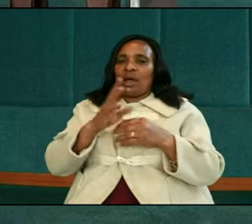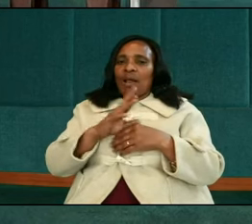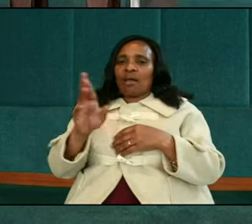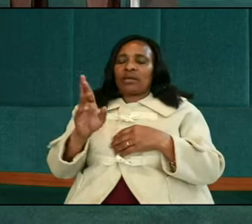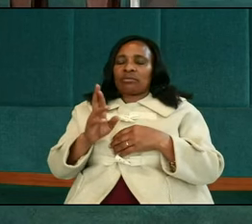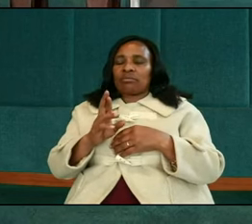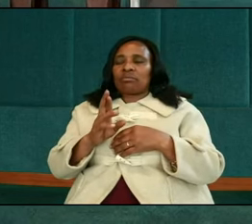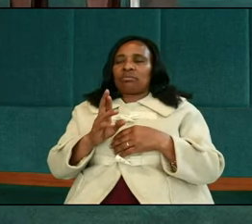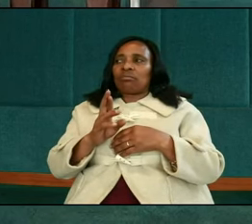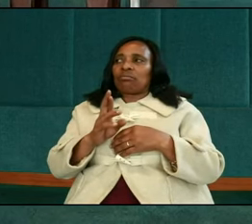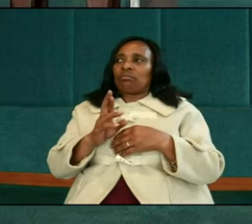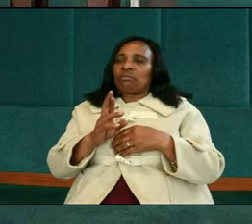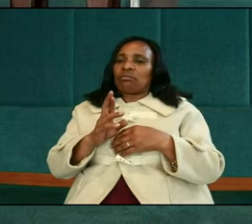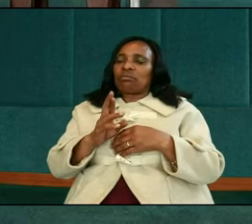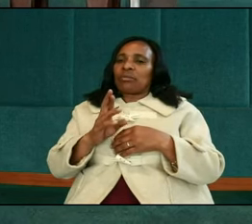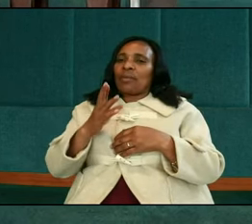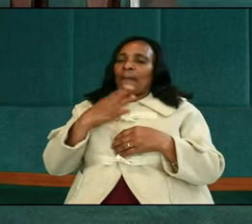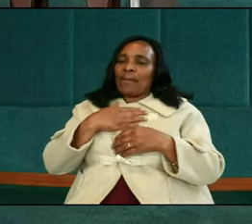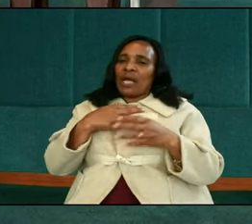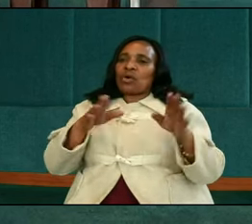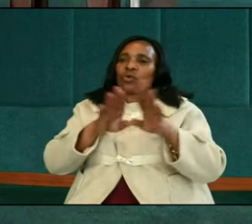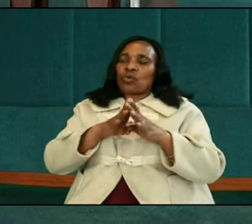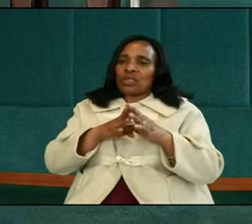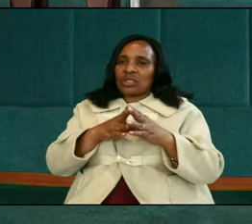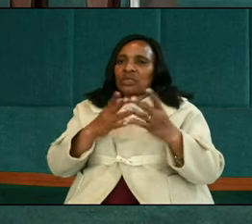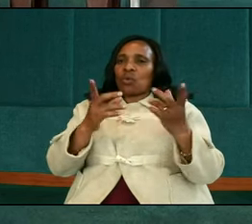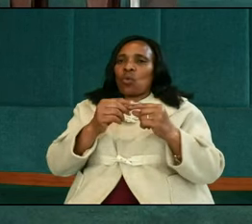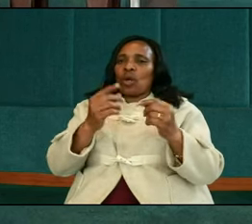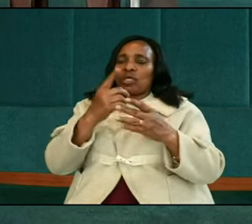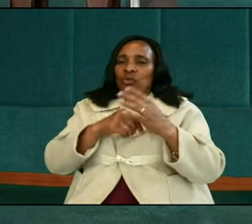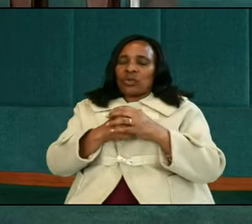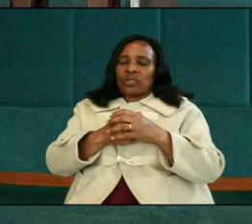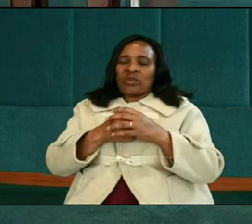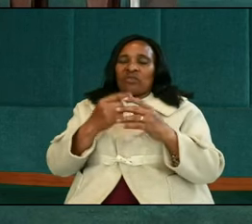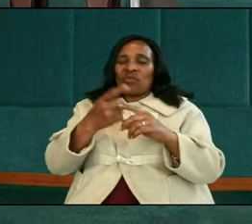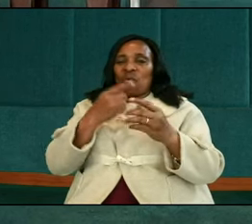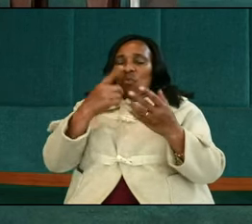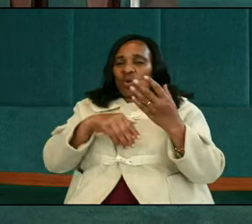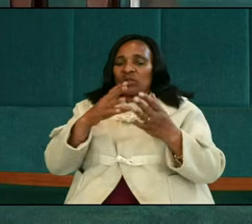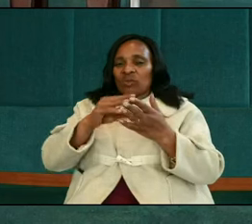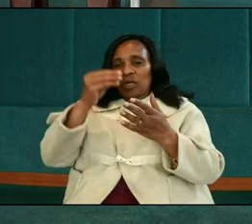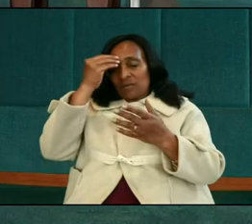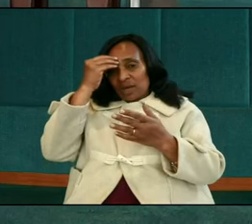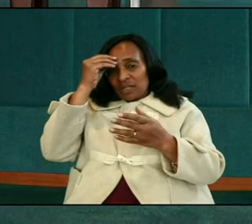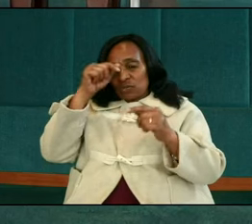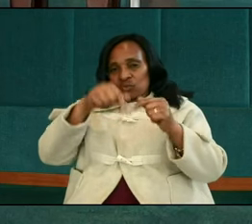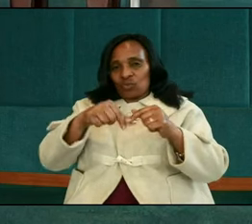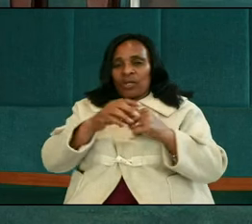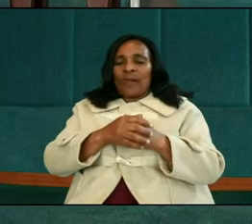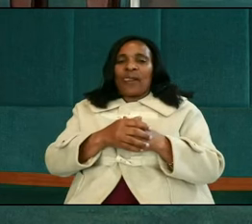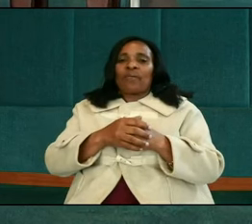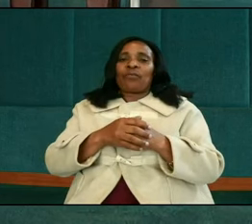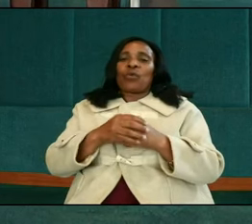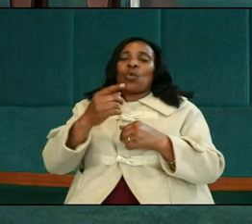go right ahead. So my parting shot is, from what we've learned today,